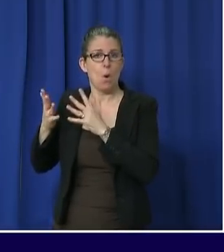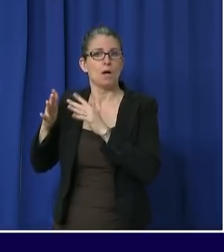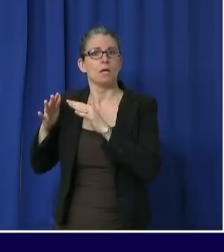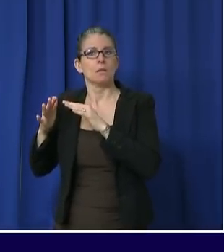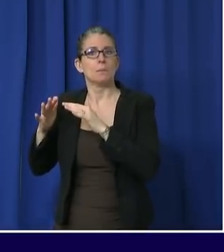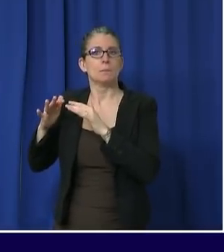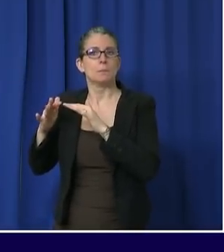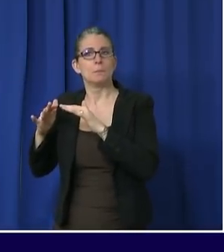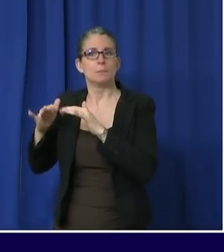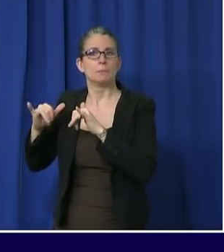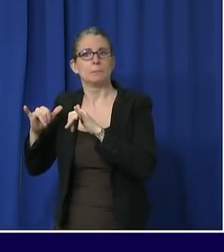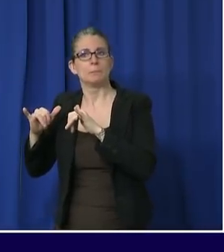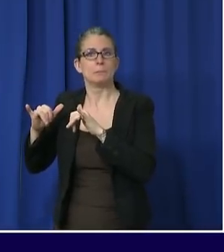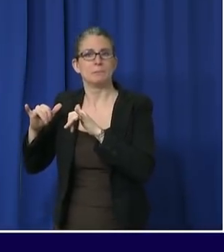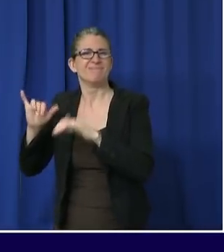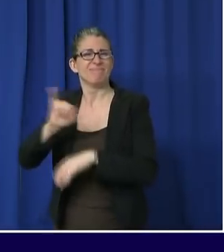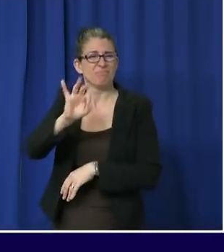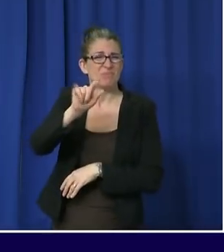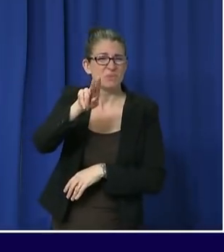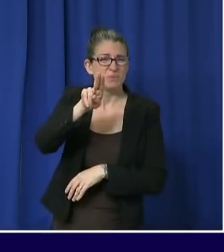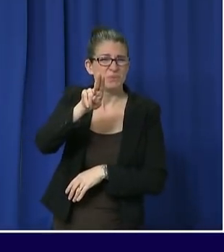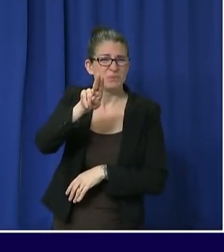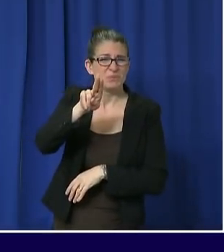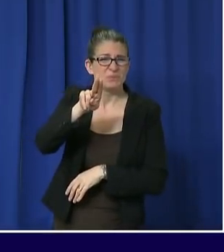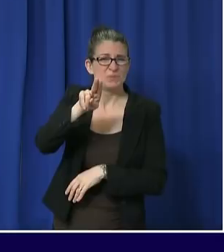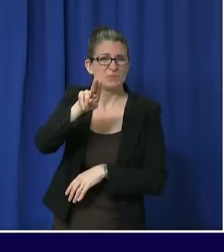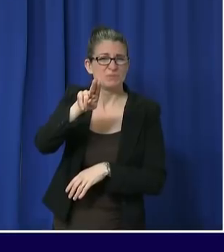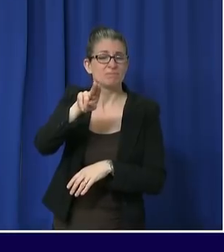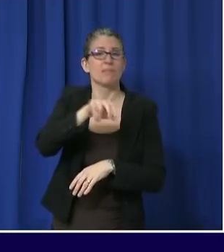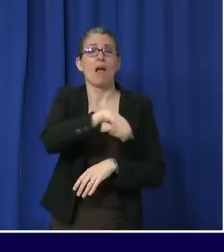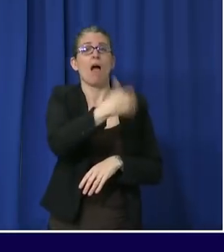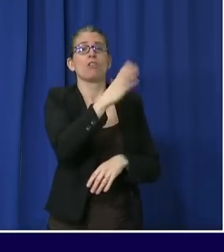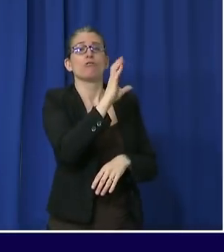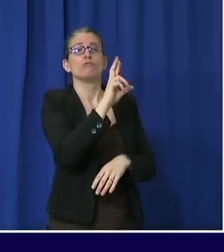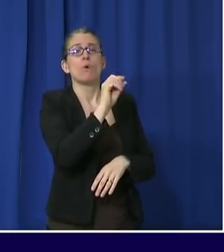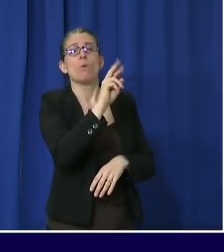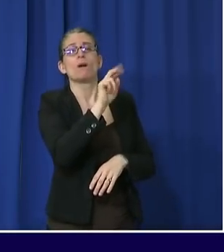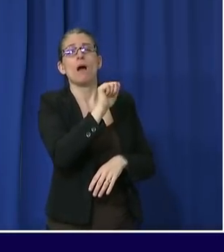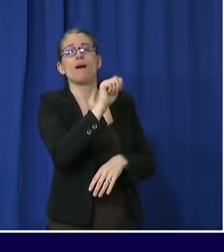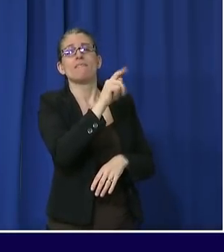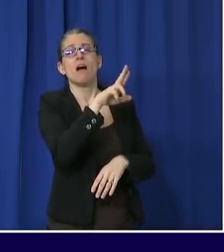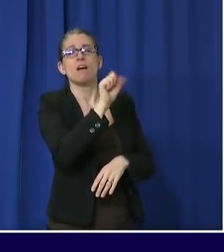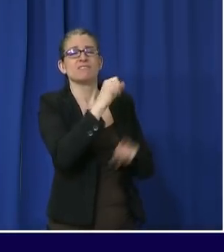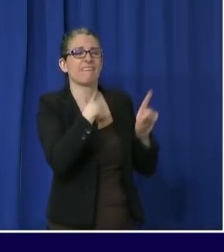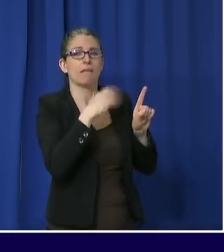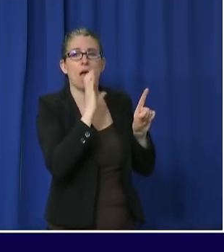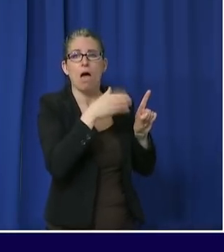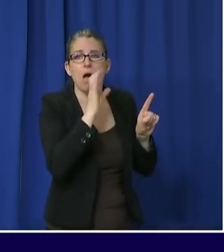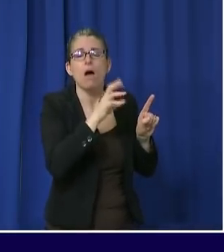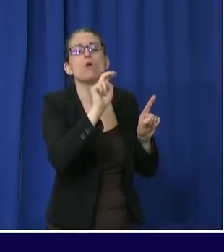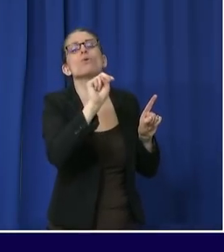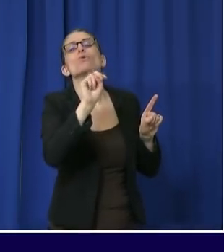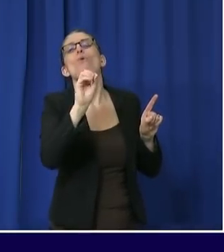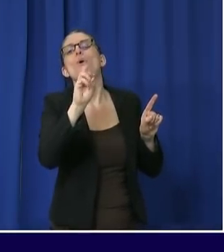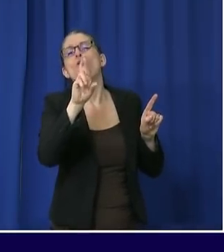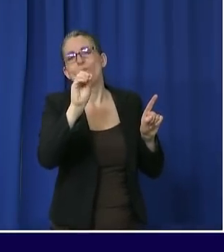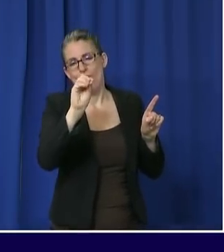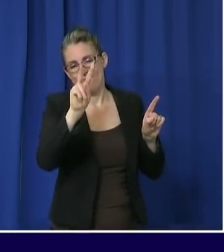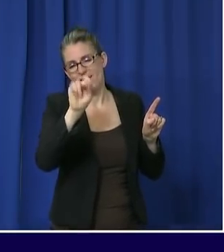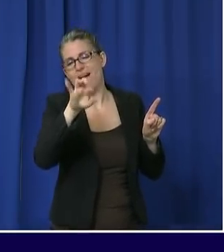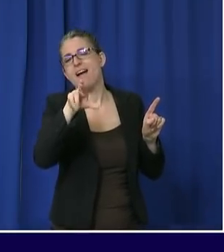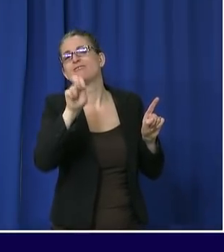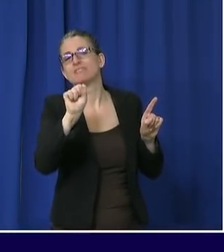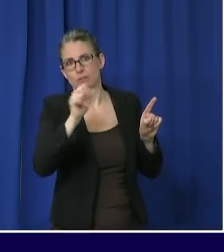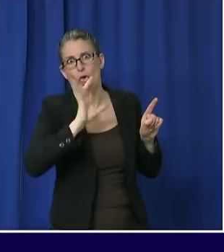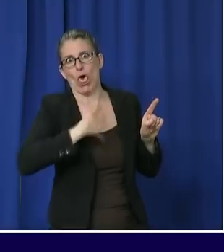or norovirus, a gastrointestinal disease, it could drop off. But based on what we've seen so far, it's unlikely to